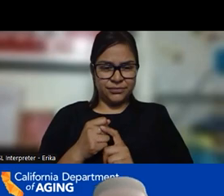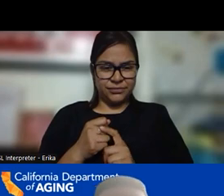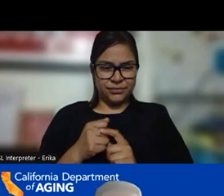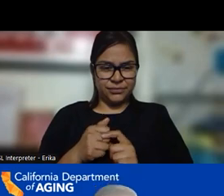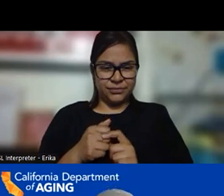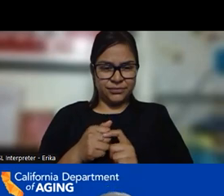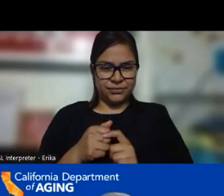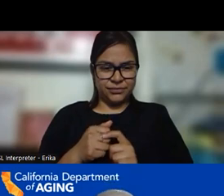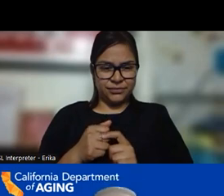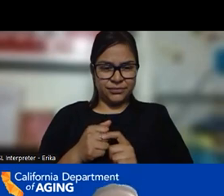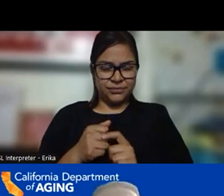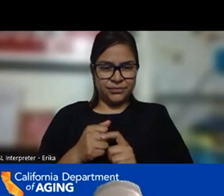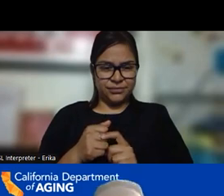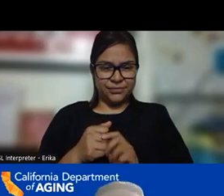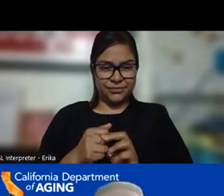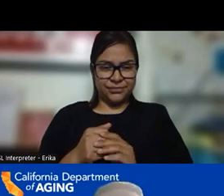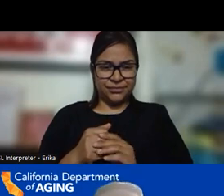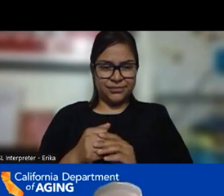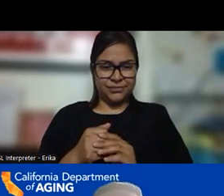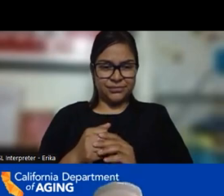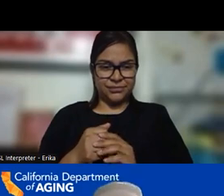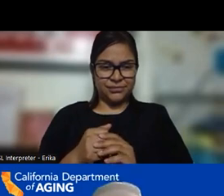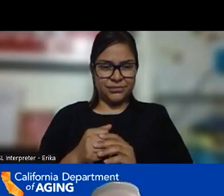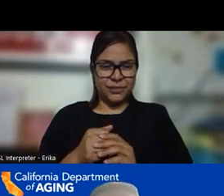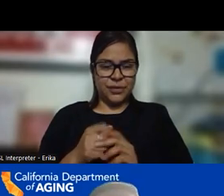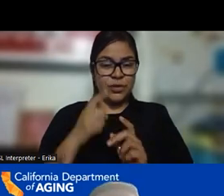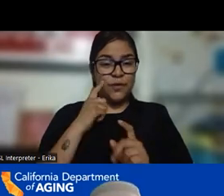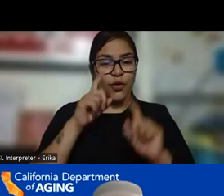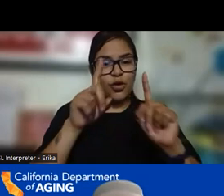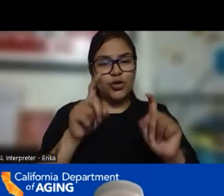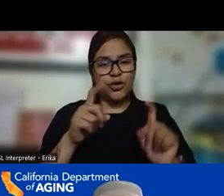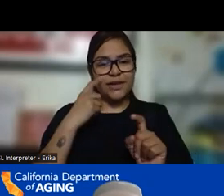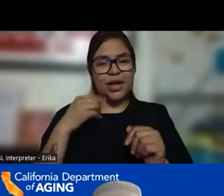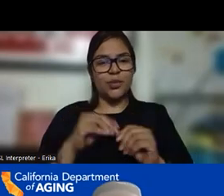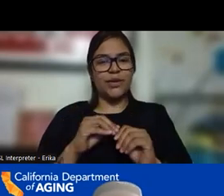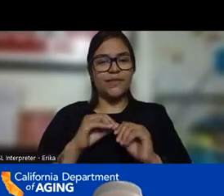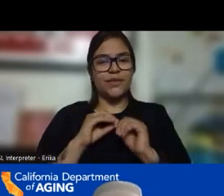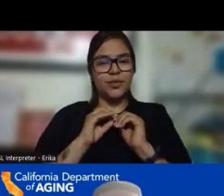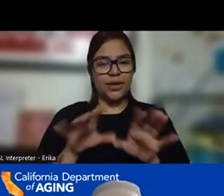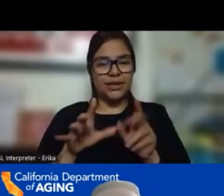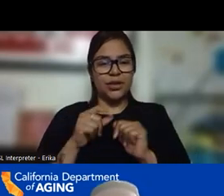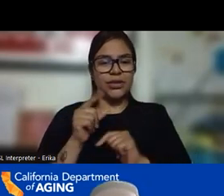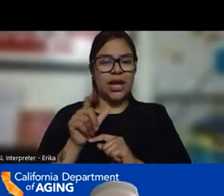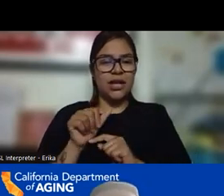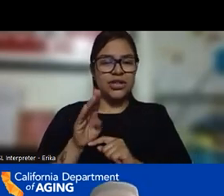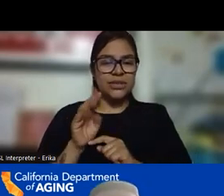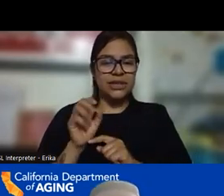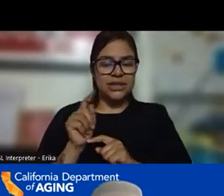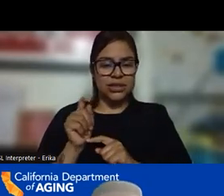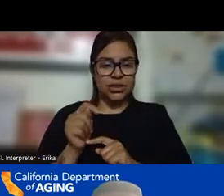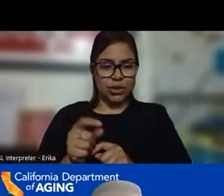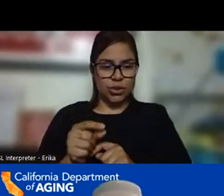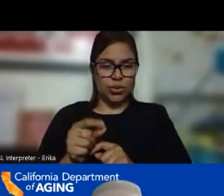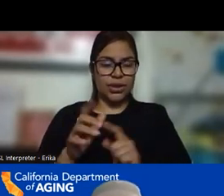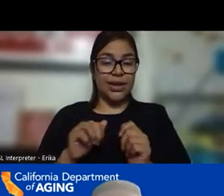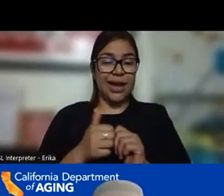committee. And so the coalition will be a collection of service providers and LGBTQ older adults and others who are trusted voices within the community. And these